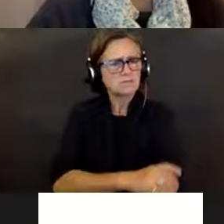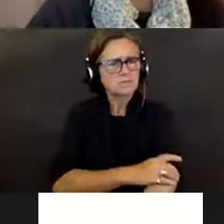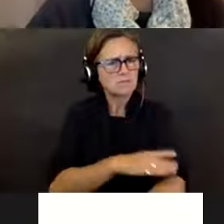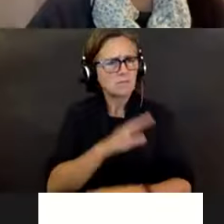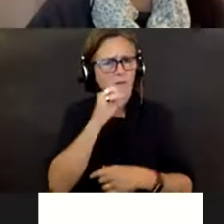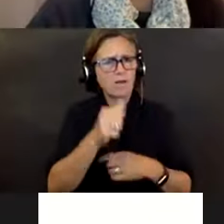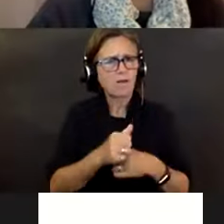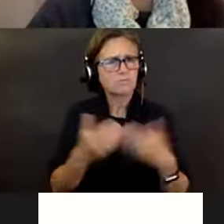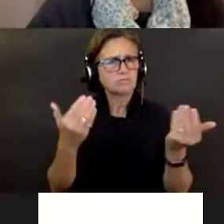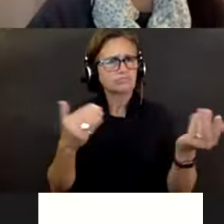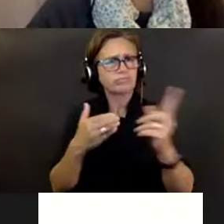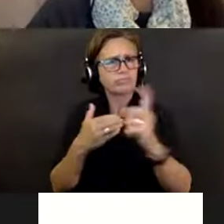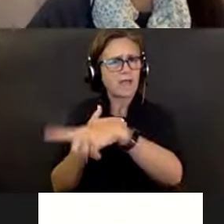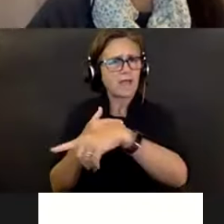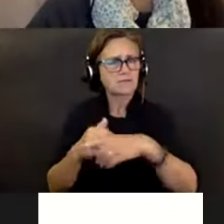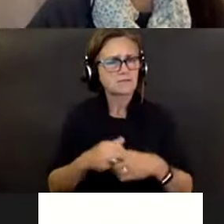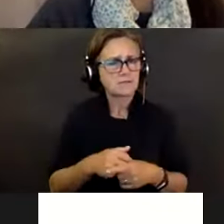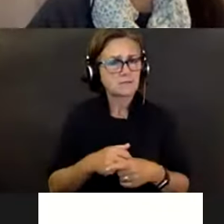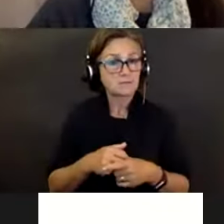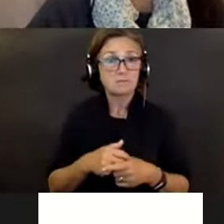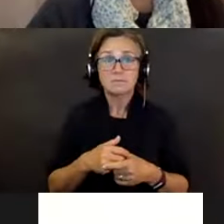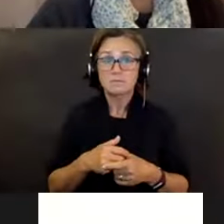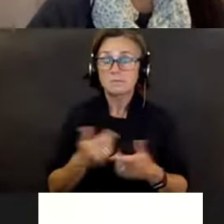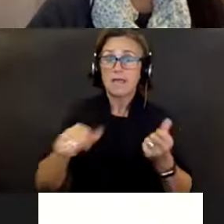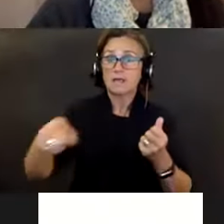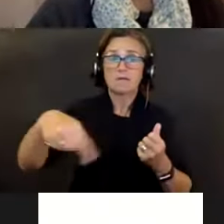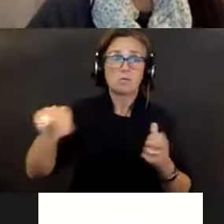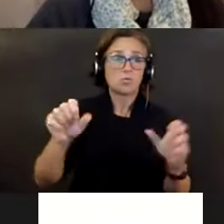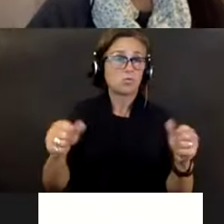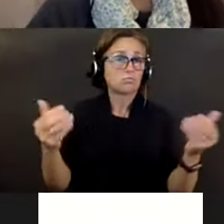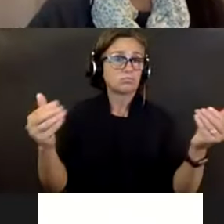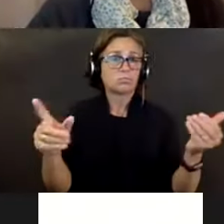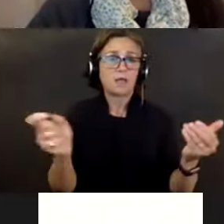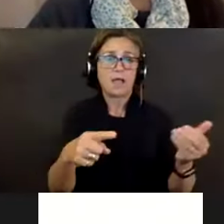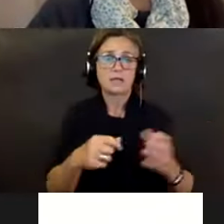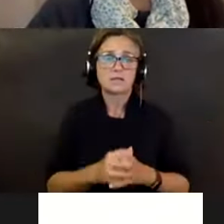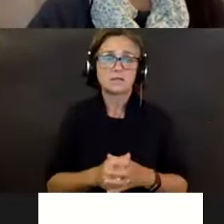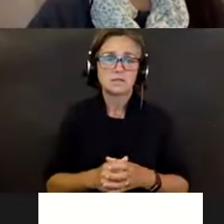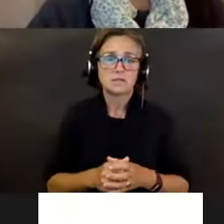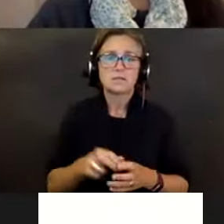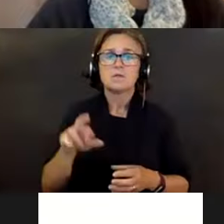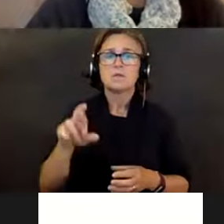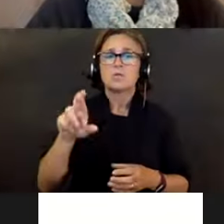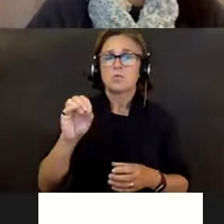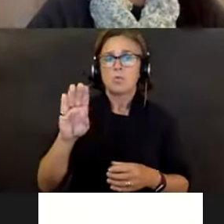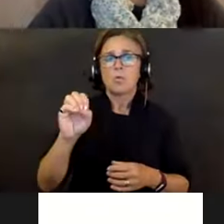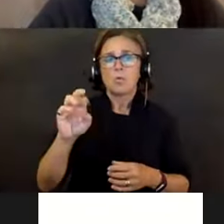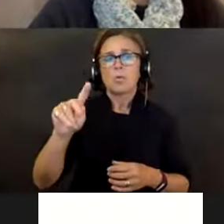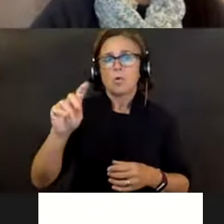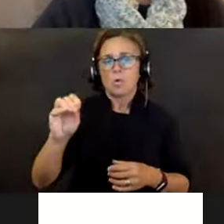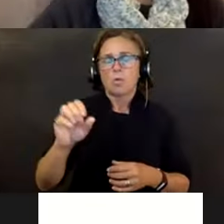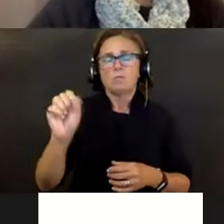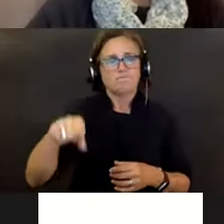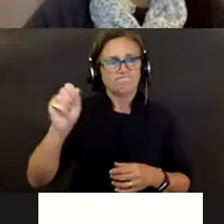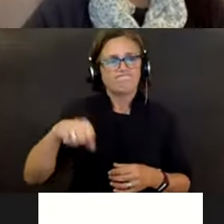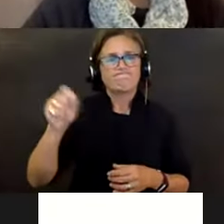daughter, or from those who are listening from their children. Yeah, that's and your answer is in line with